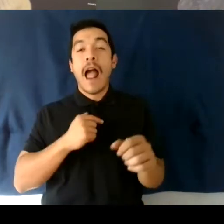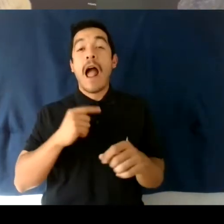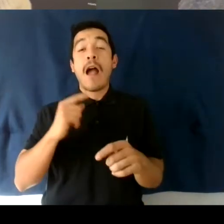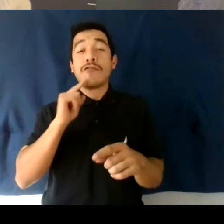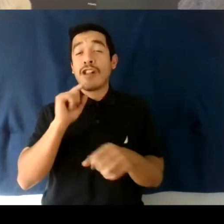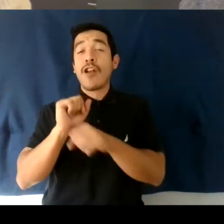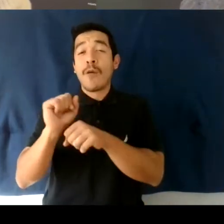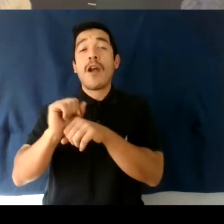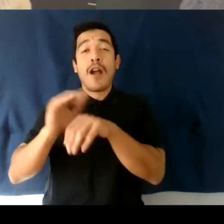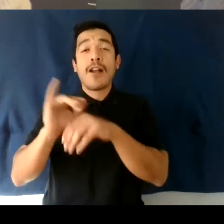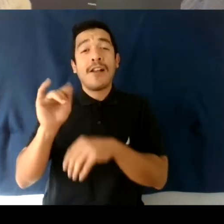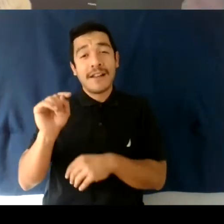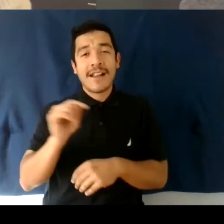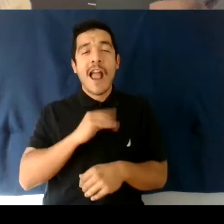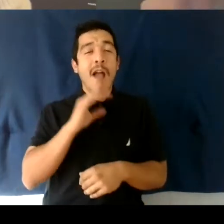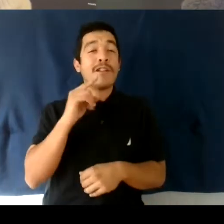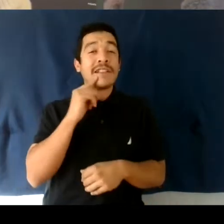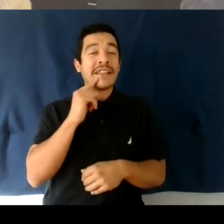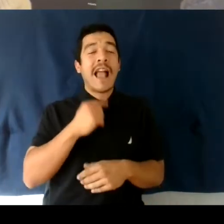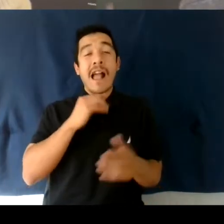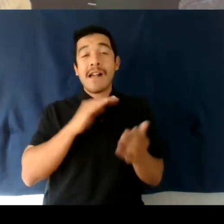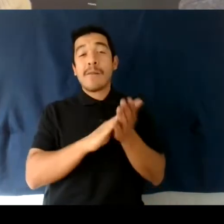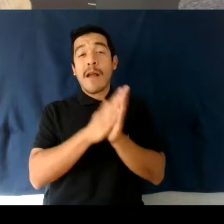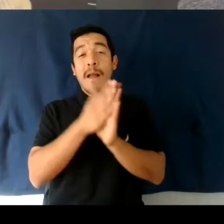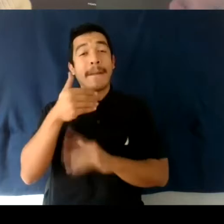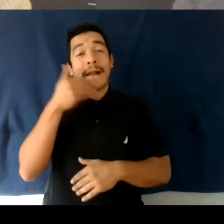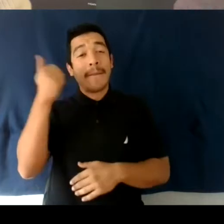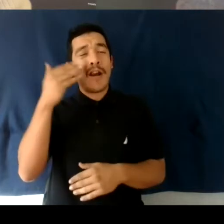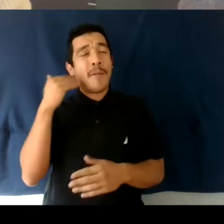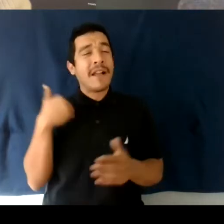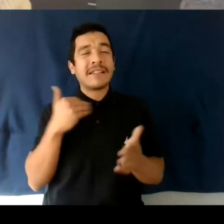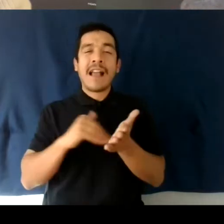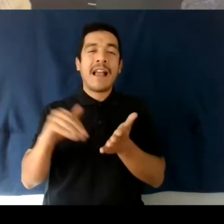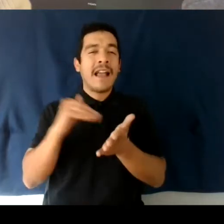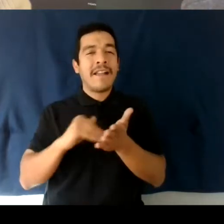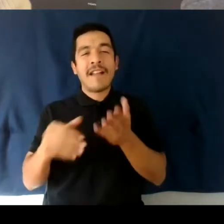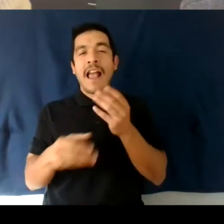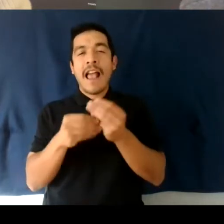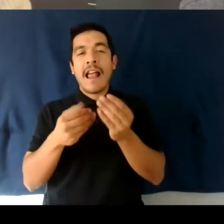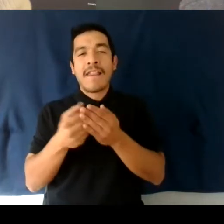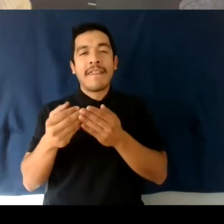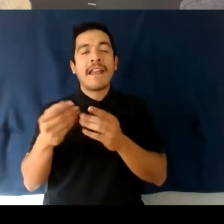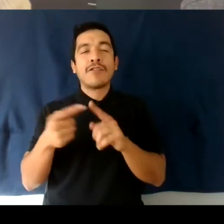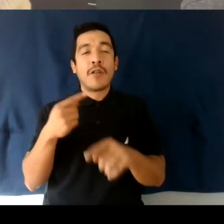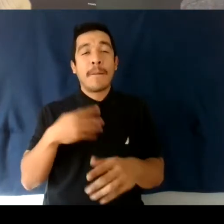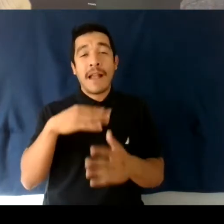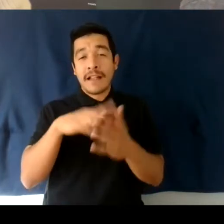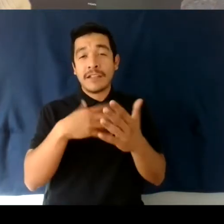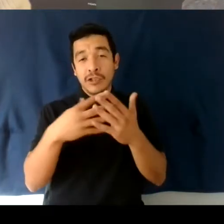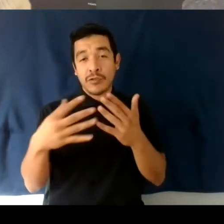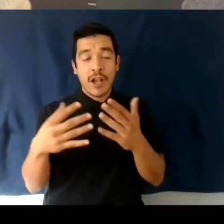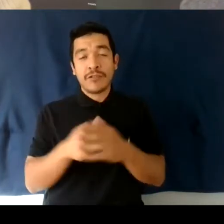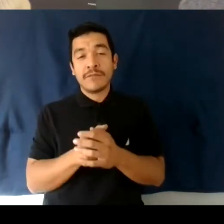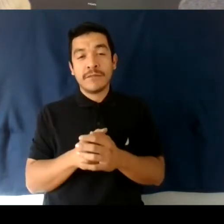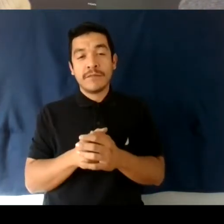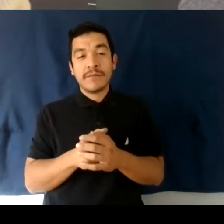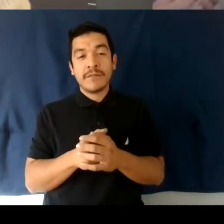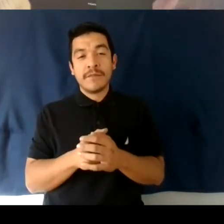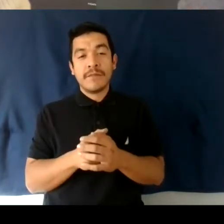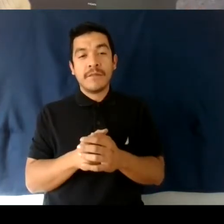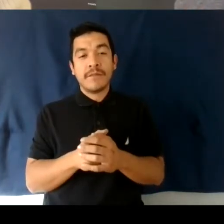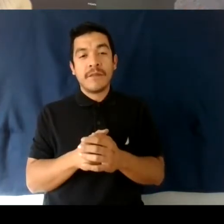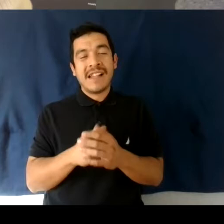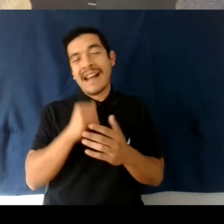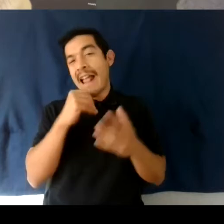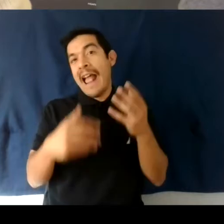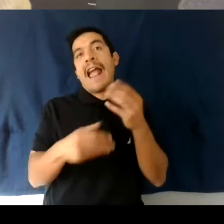I will say I am getting better because I'm constantly adding things to my plate. And well, not adding, but things just